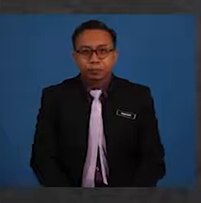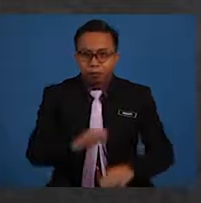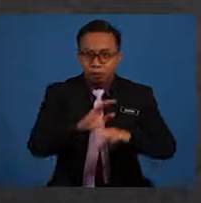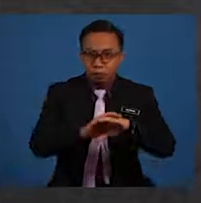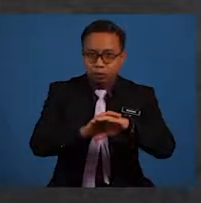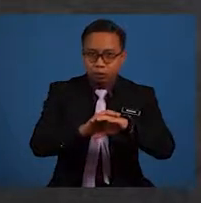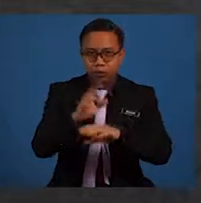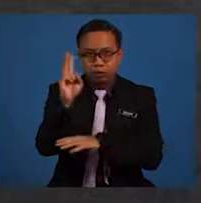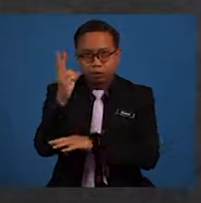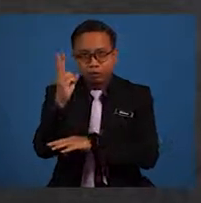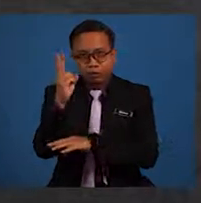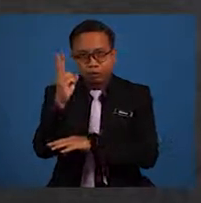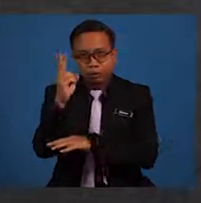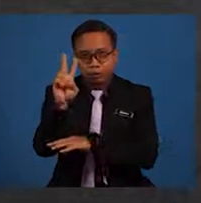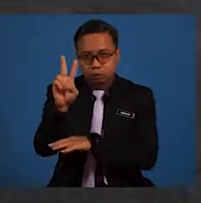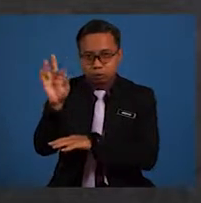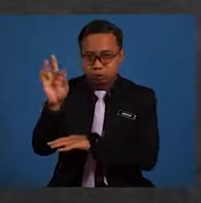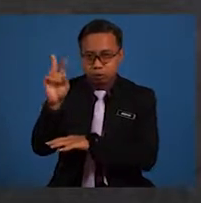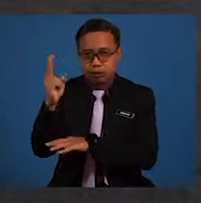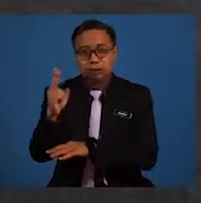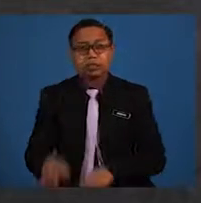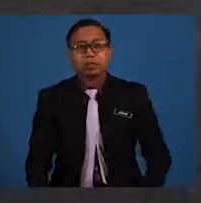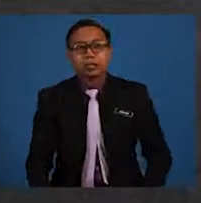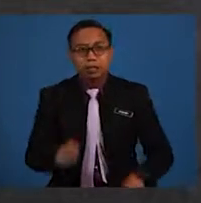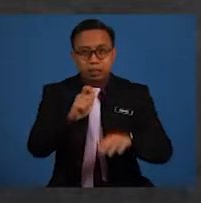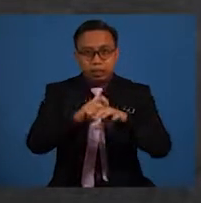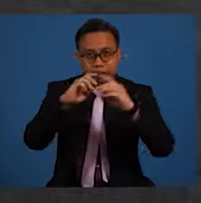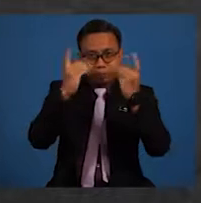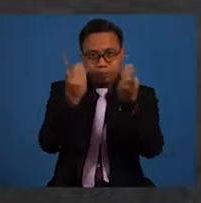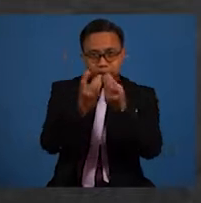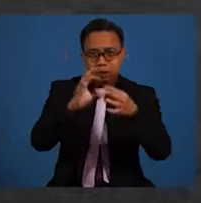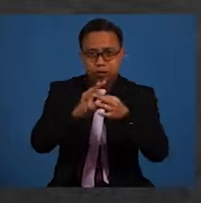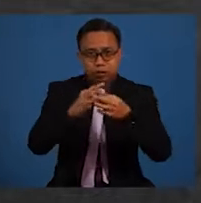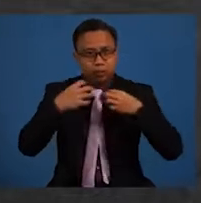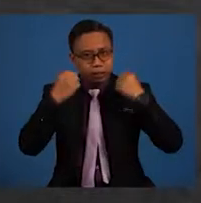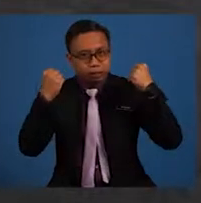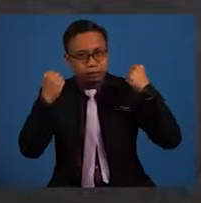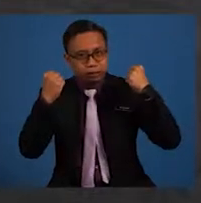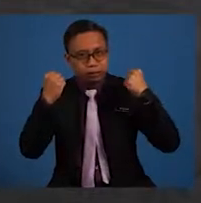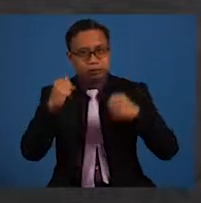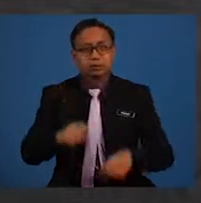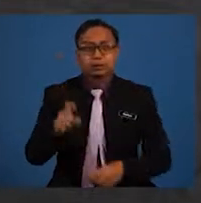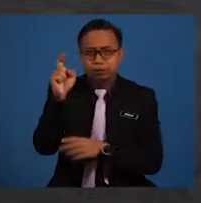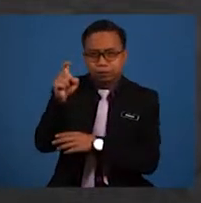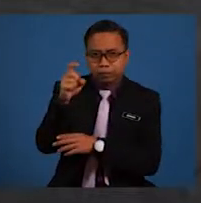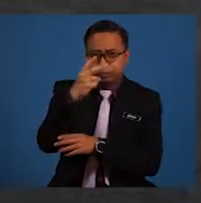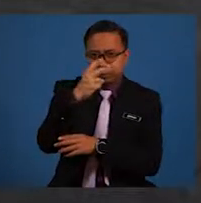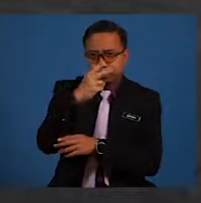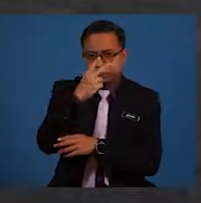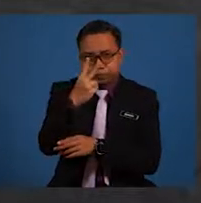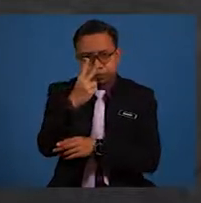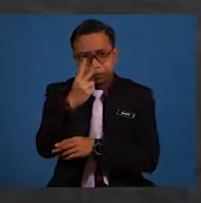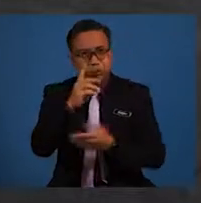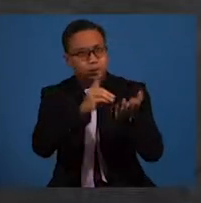On December 29th, the Department of Health confirmed what doctors have